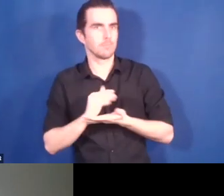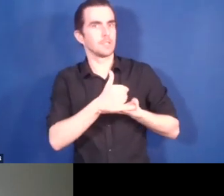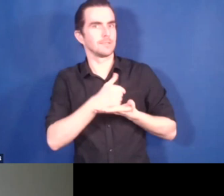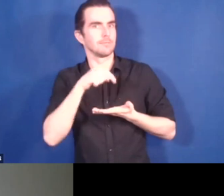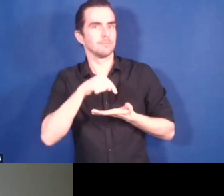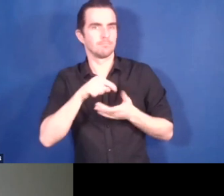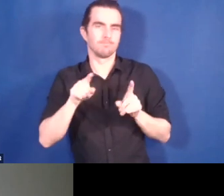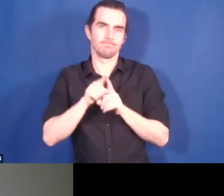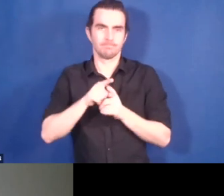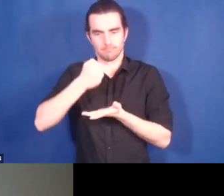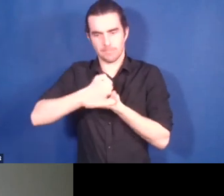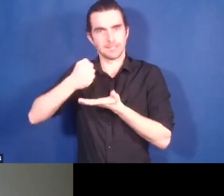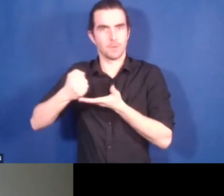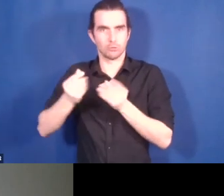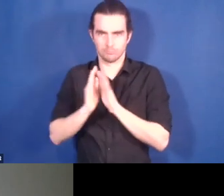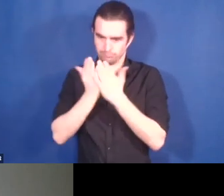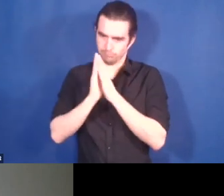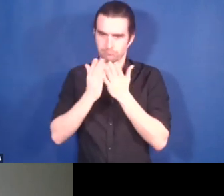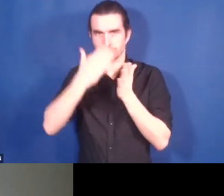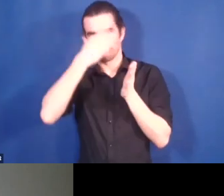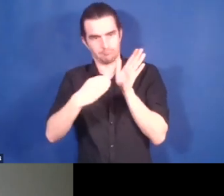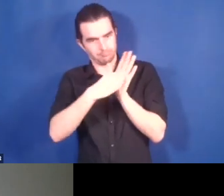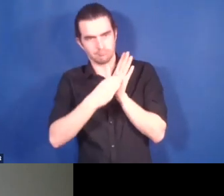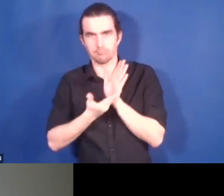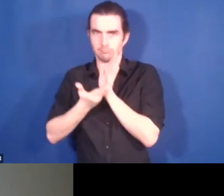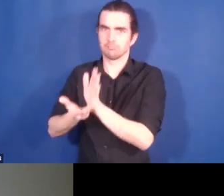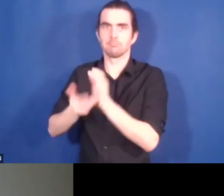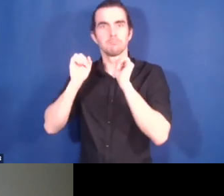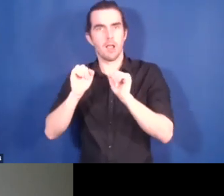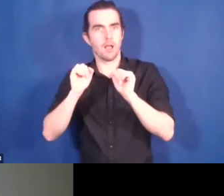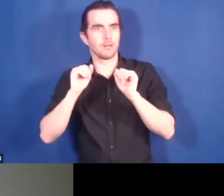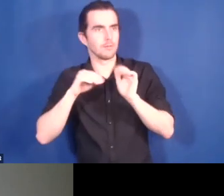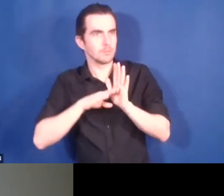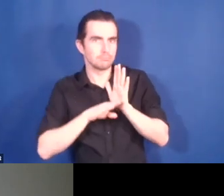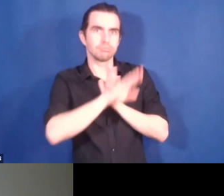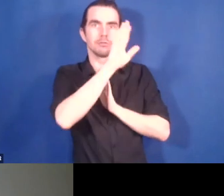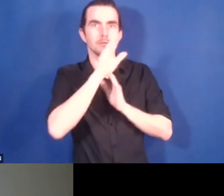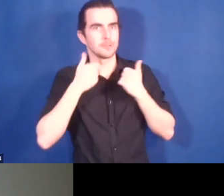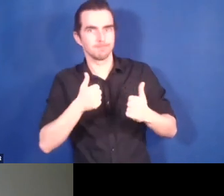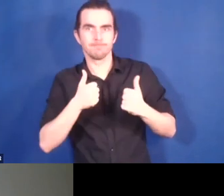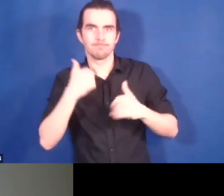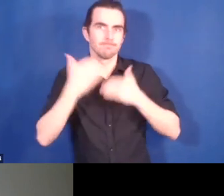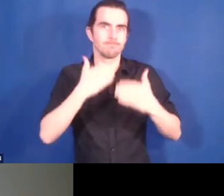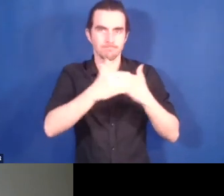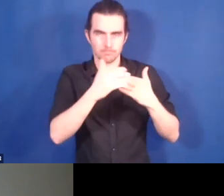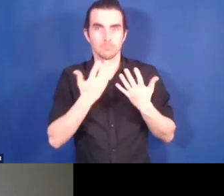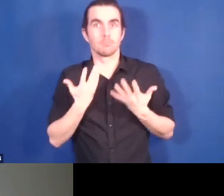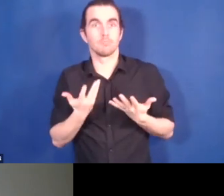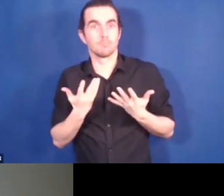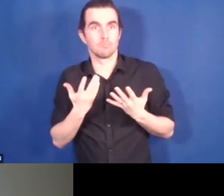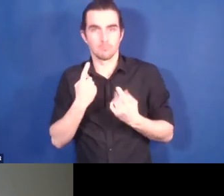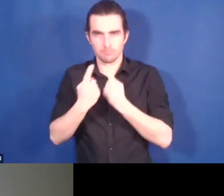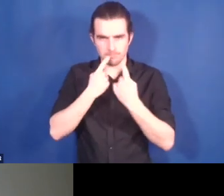50% of primary age refugee children get to go to school. I may be wrong on that.